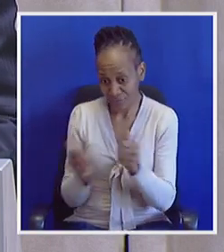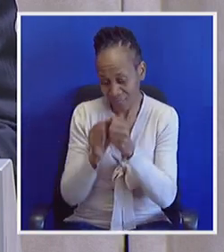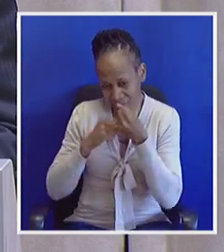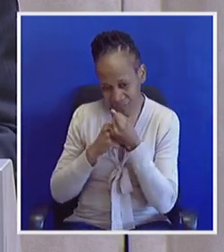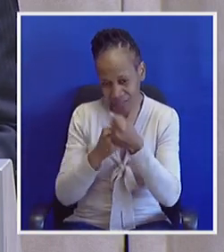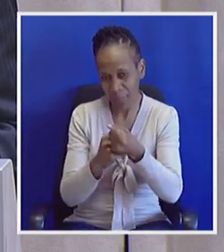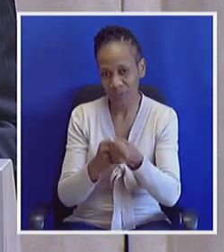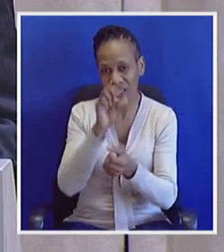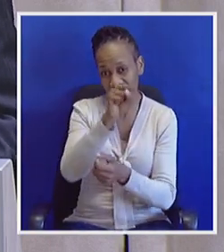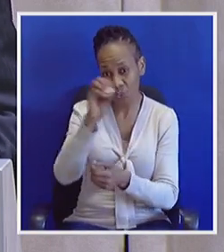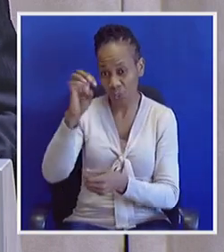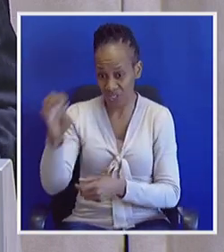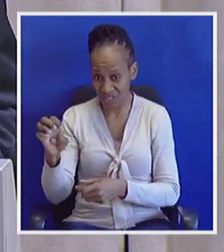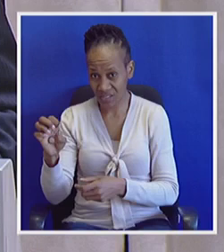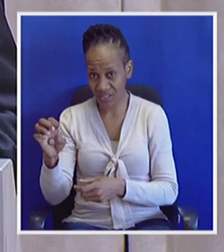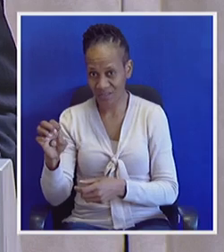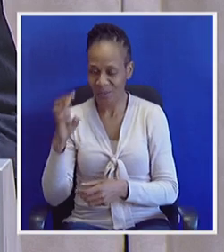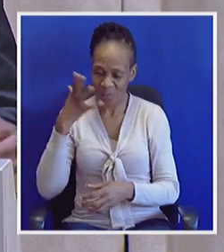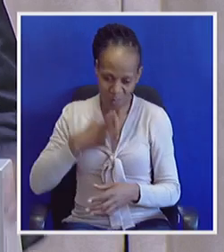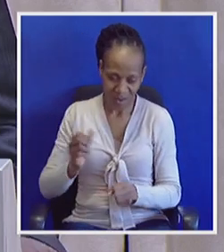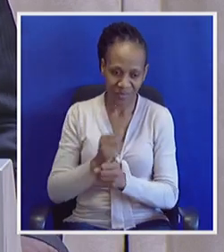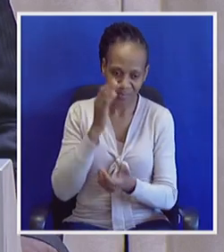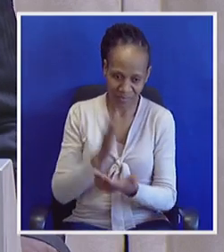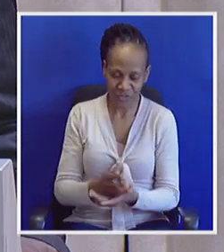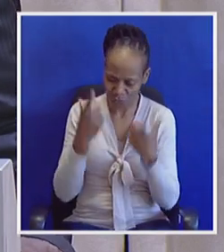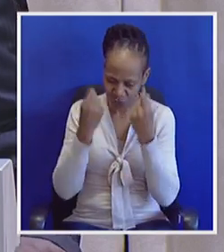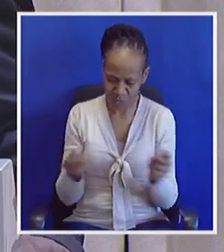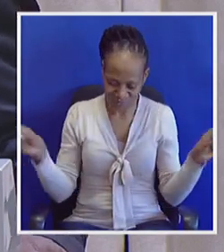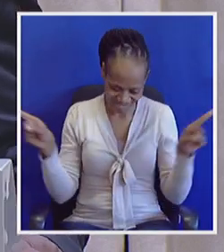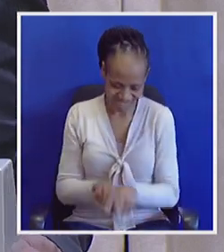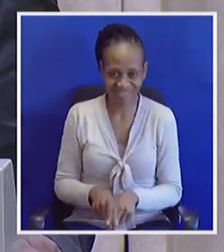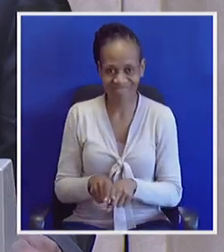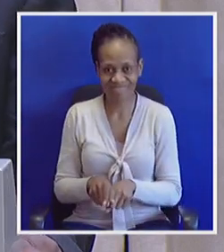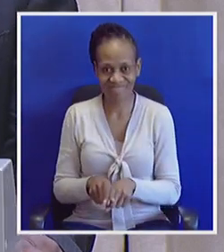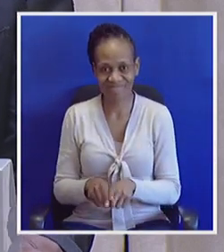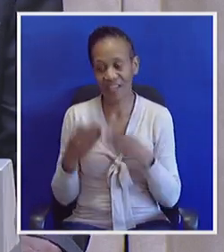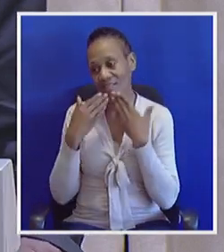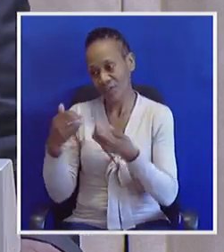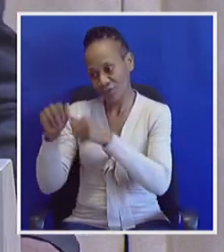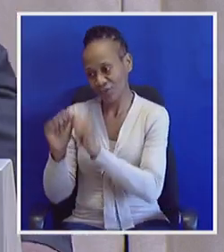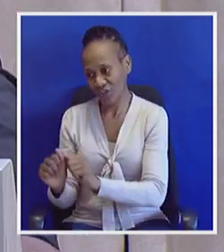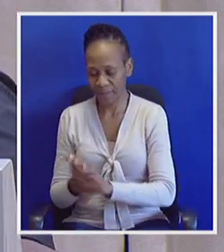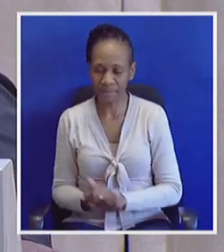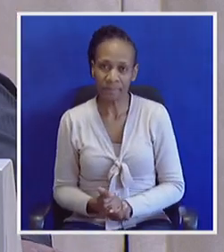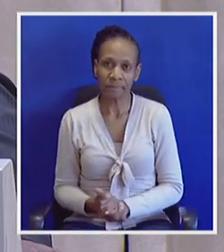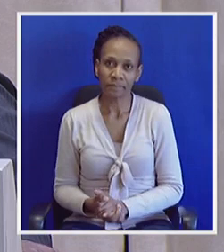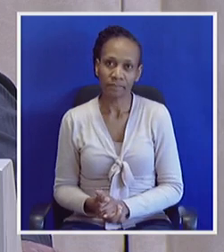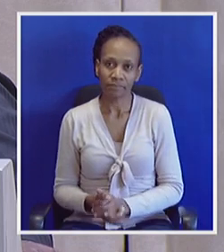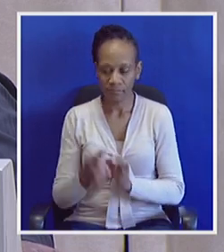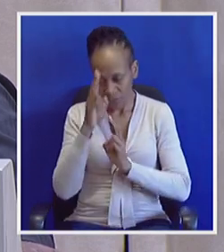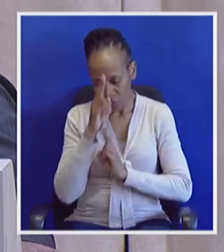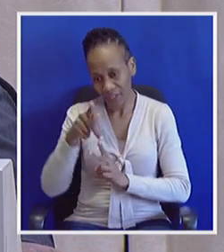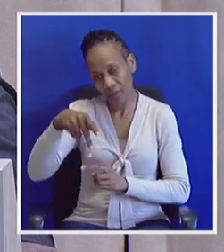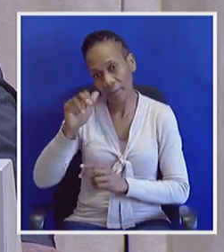government owns and controls, we want to be able to do precisely that. Thank you, Madam Chair. Thank you, sir. The Honorable